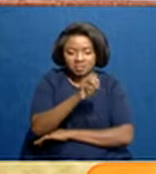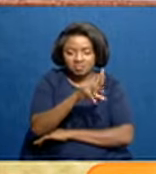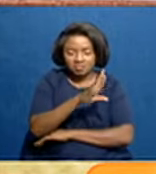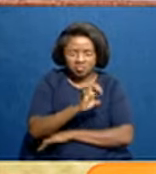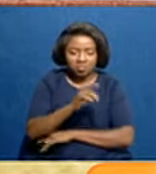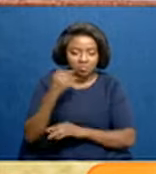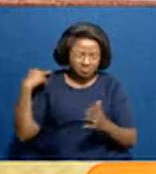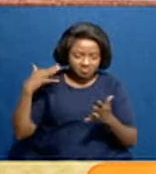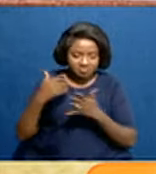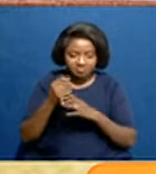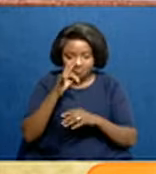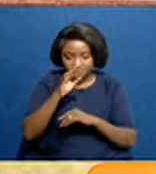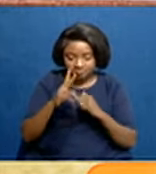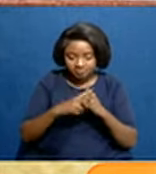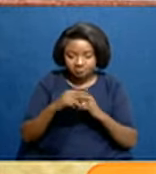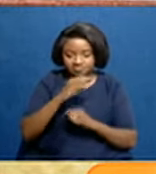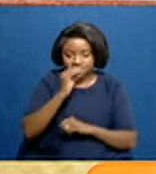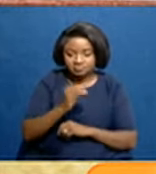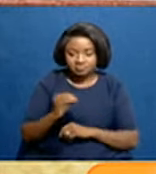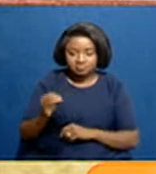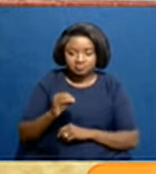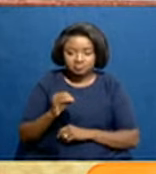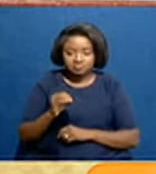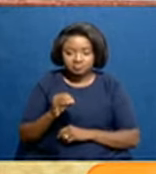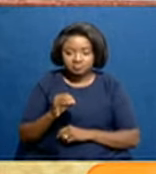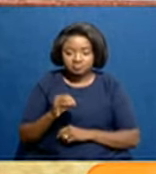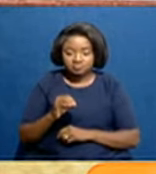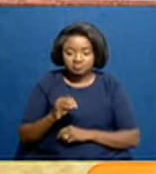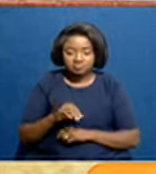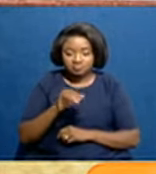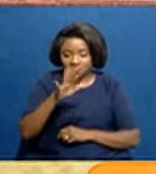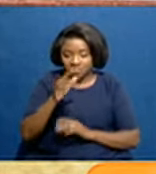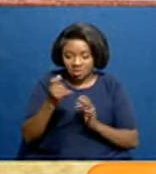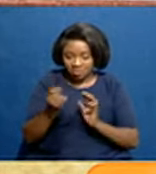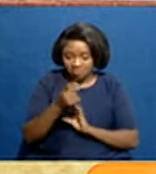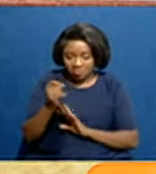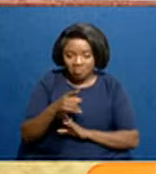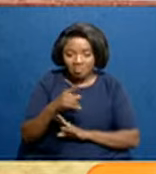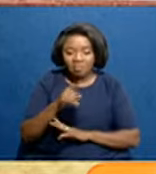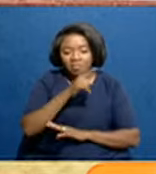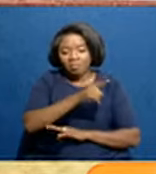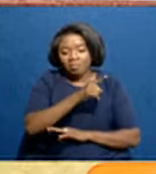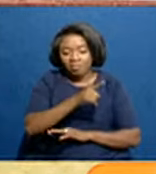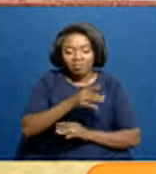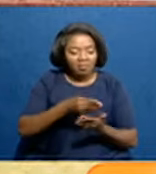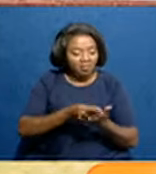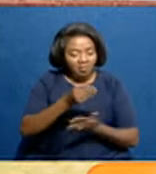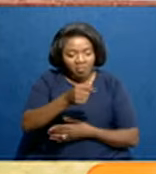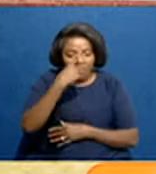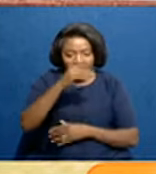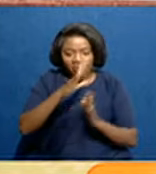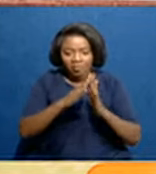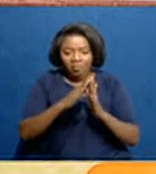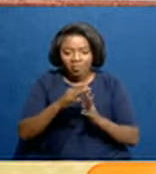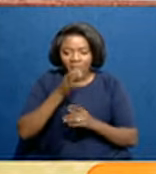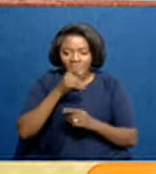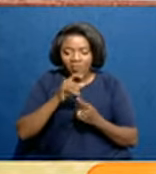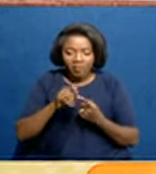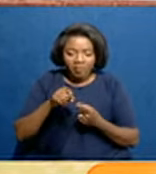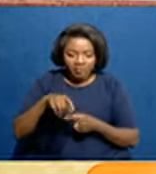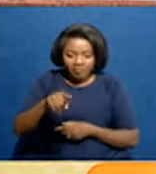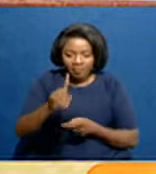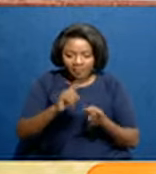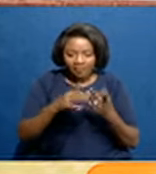still 37% of your payroll in Singapore goes towards paying for education,